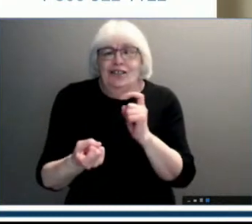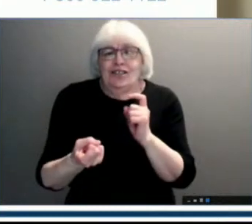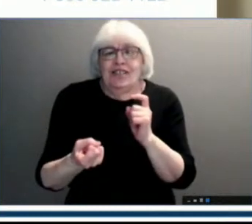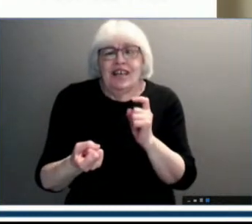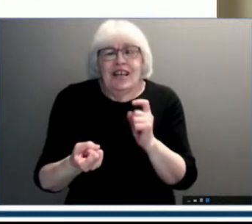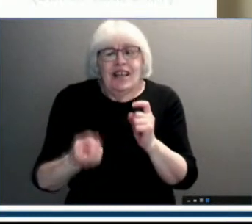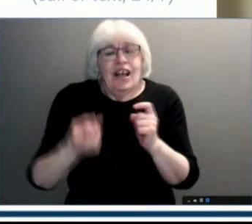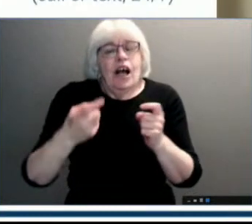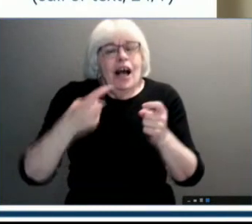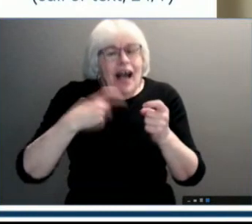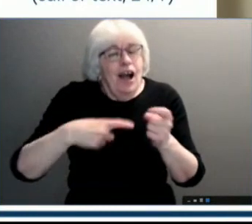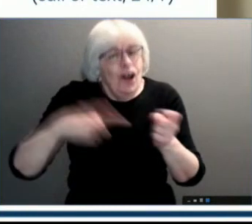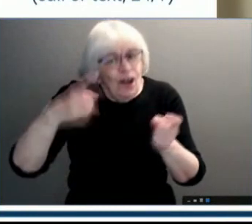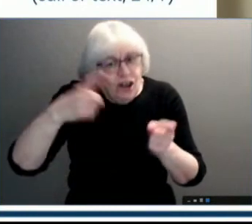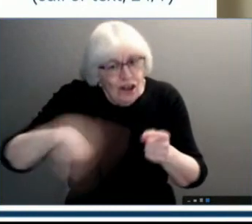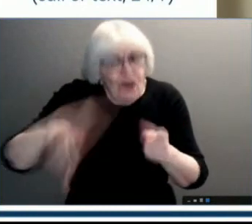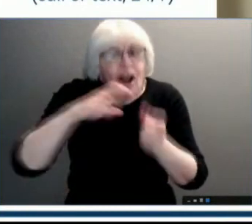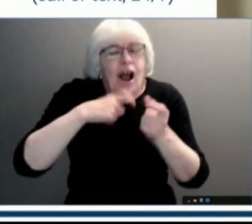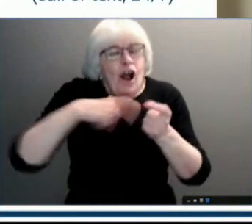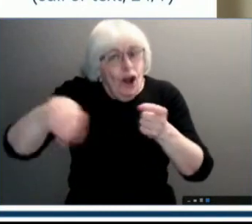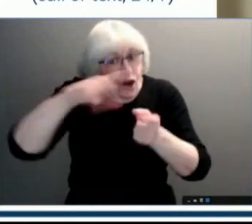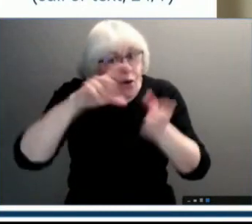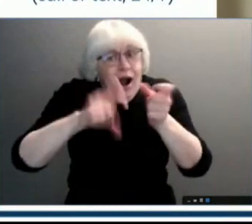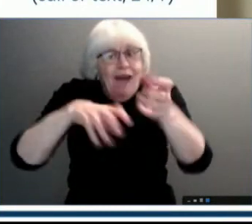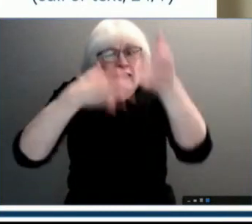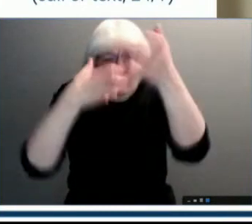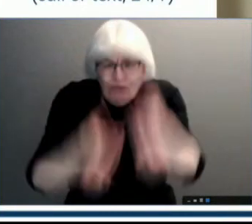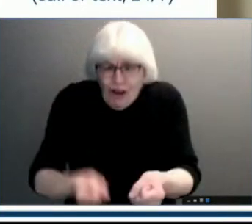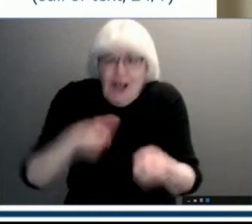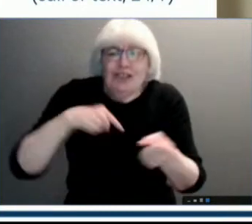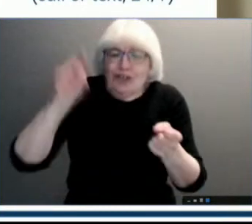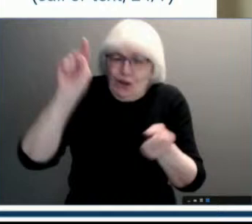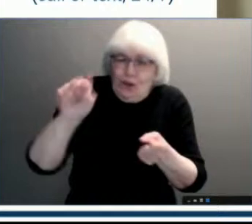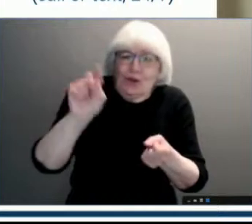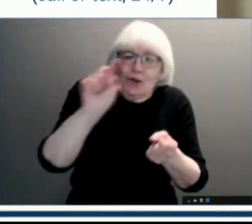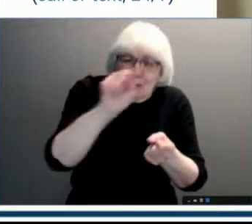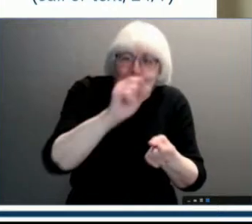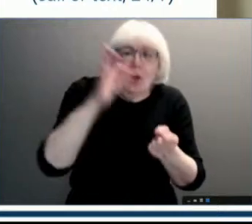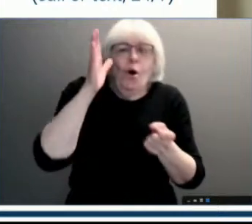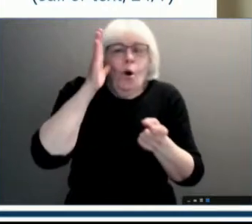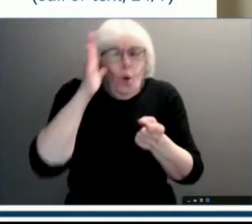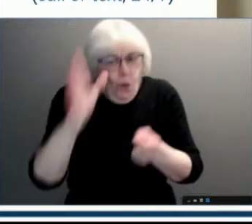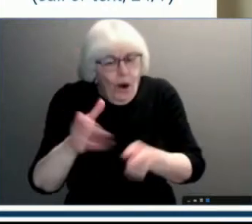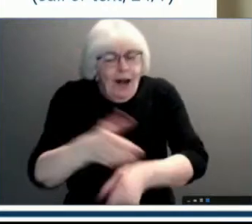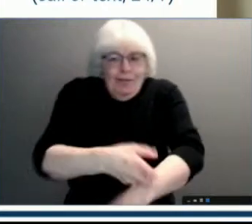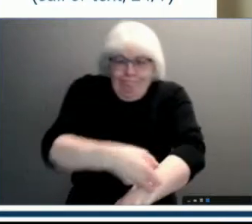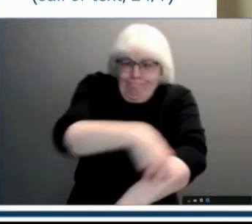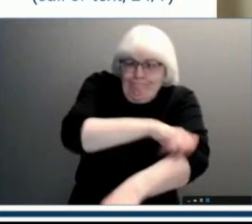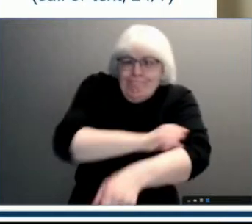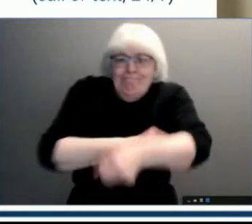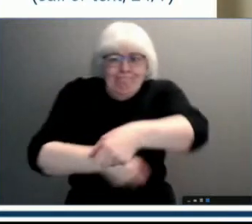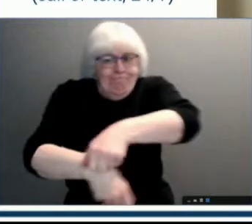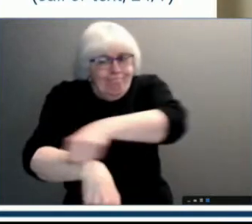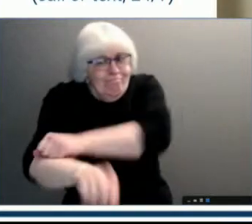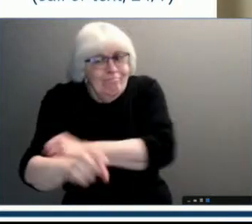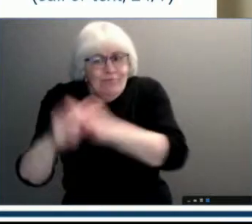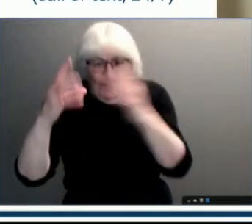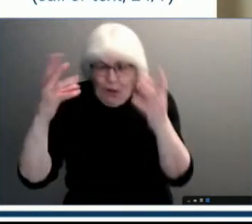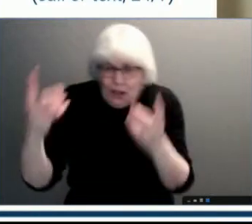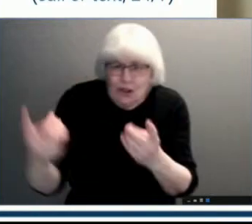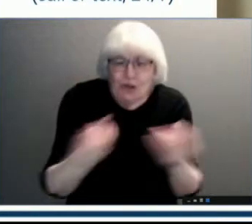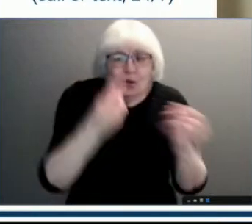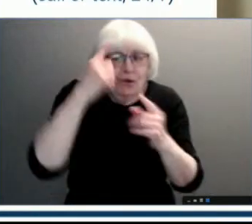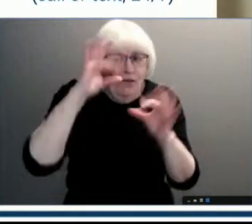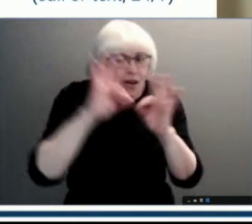and every one of us, every Nova Scotian, to step up for their family and step up for their community. Specifically, if you're